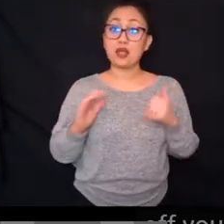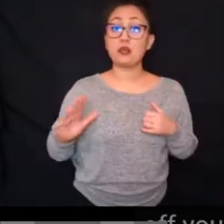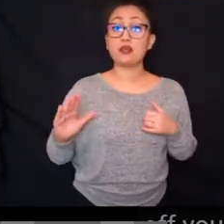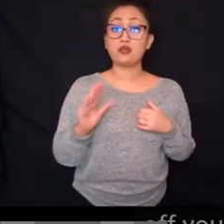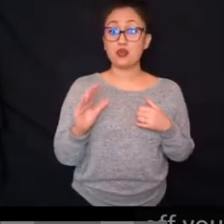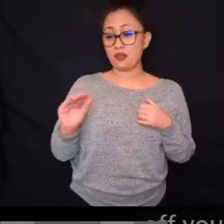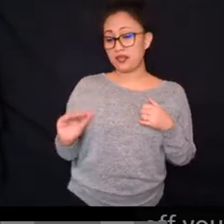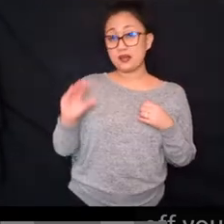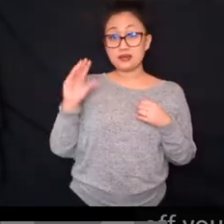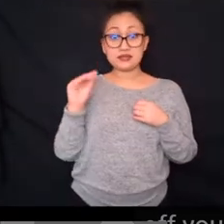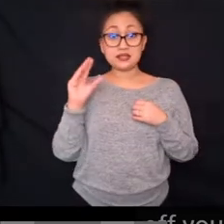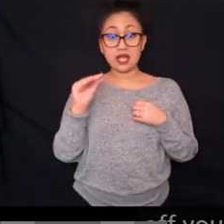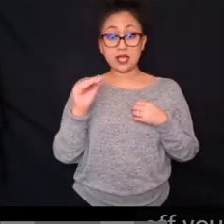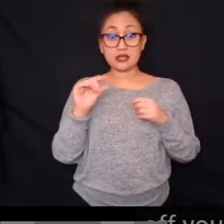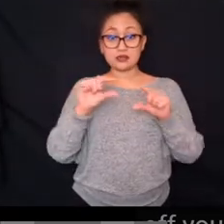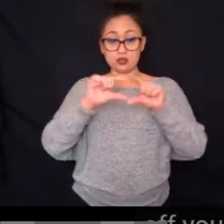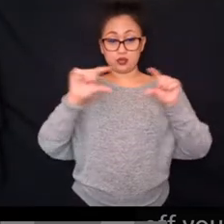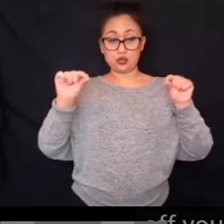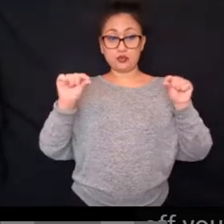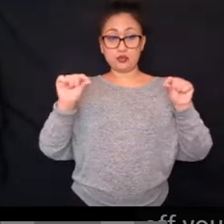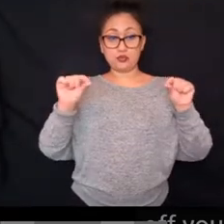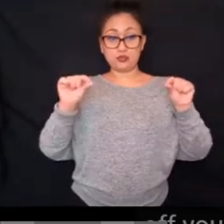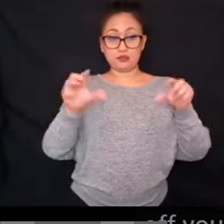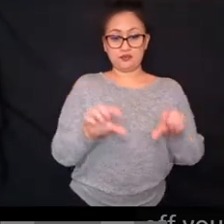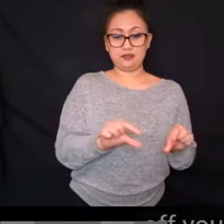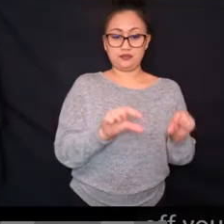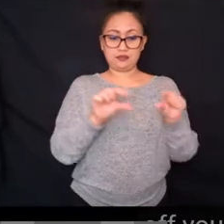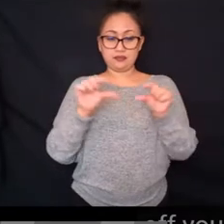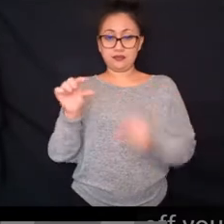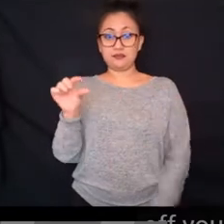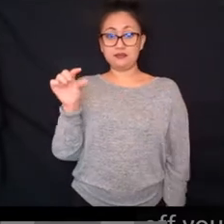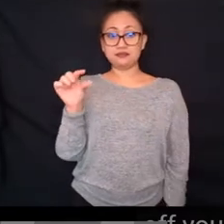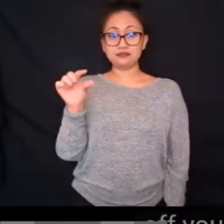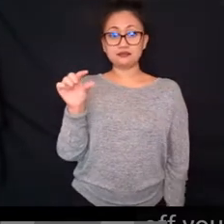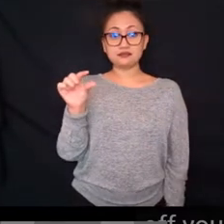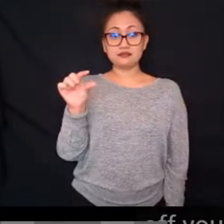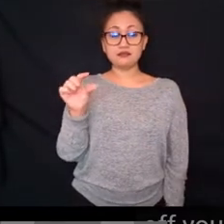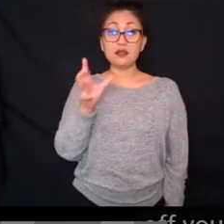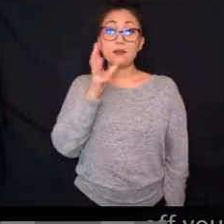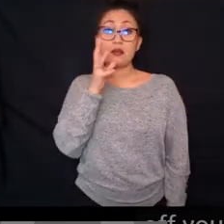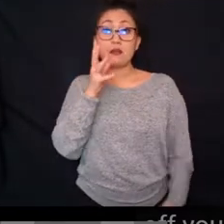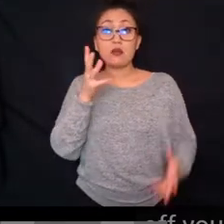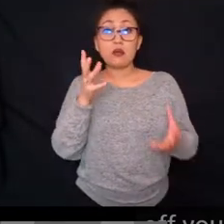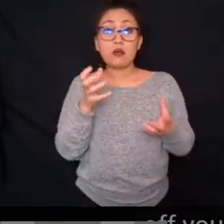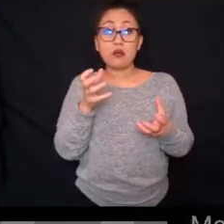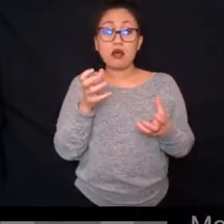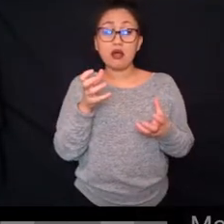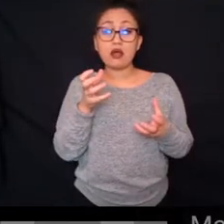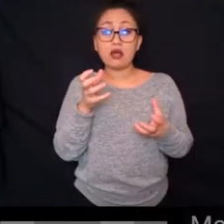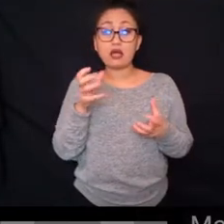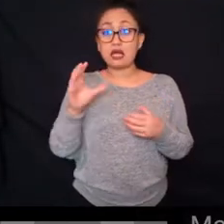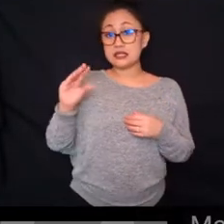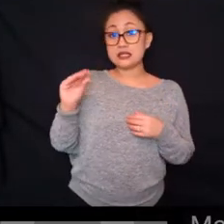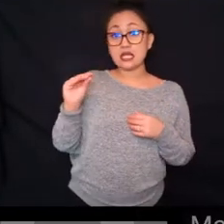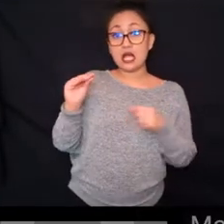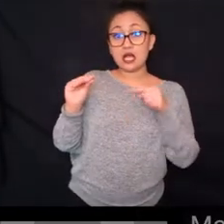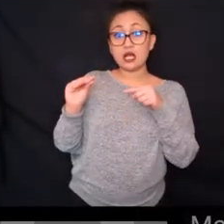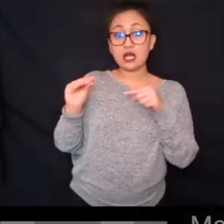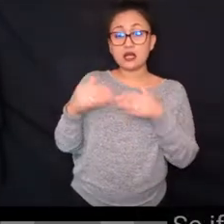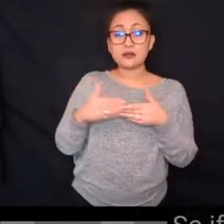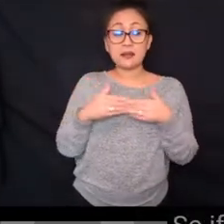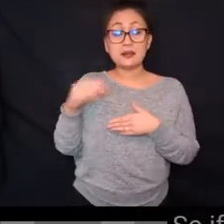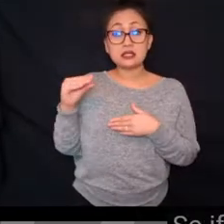ducklings and take them off your story mat, because Mama wants them to get into what? Mama wants her little ducklings to get into the